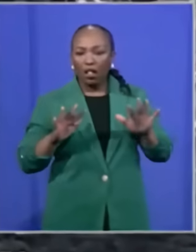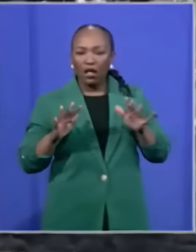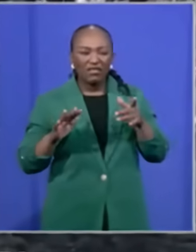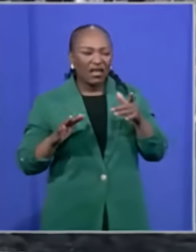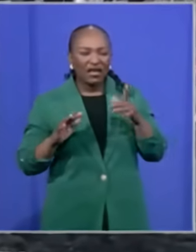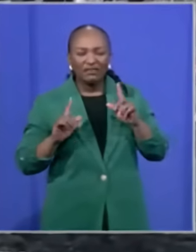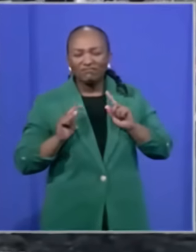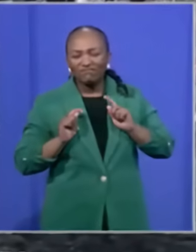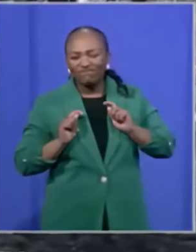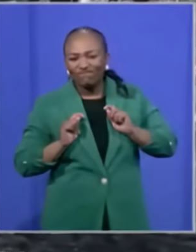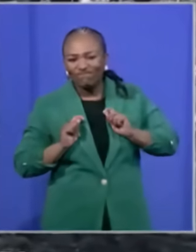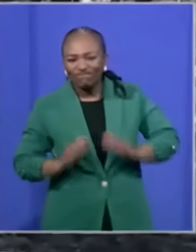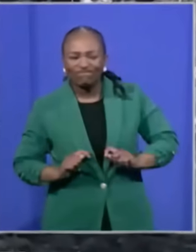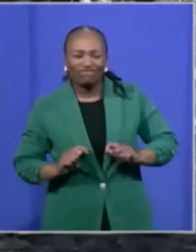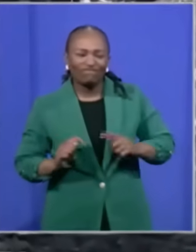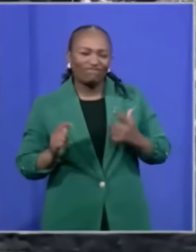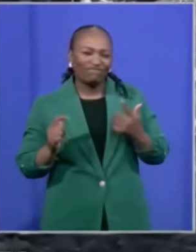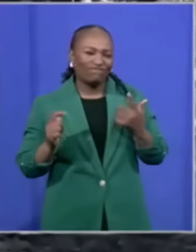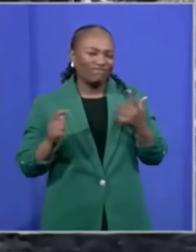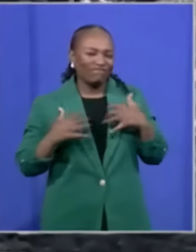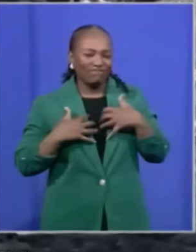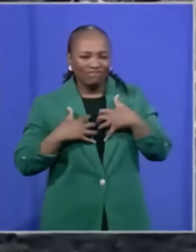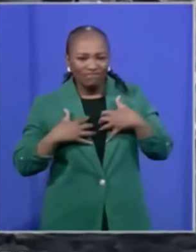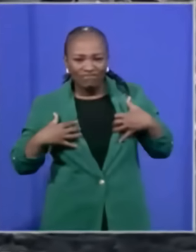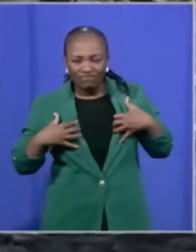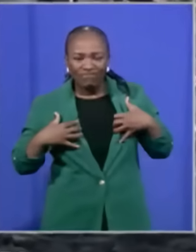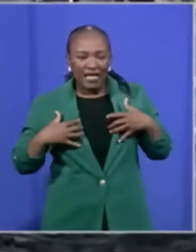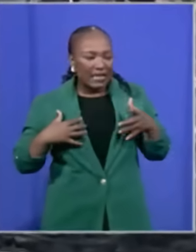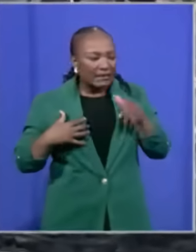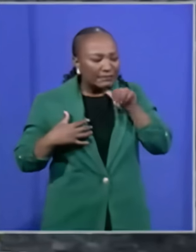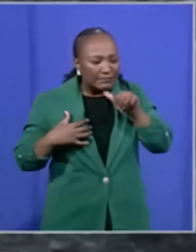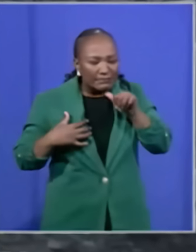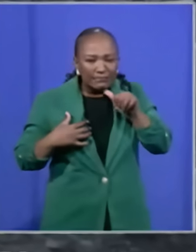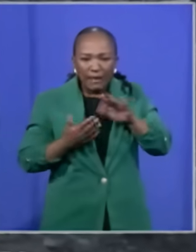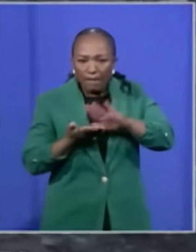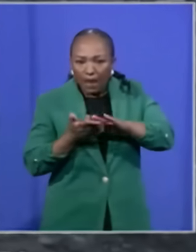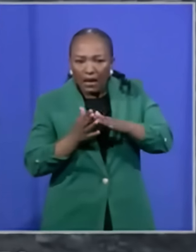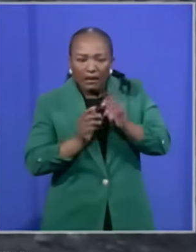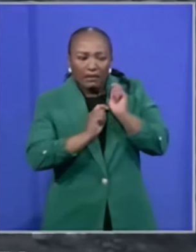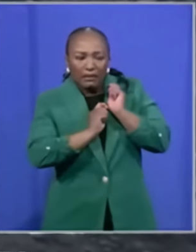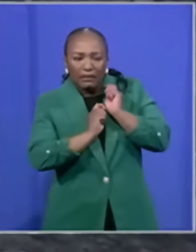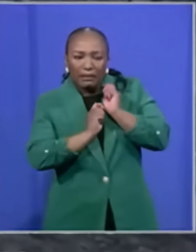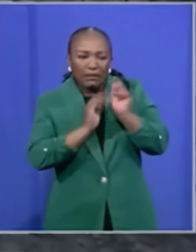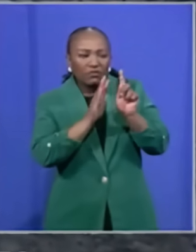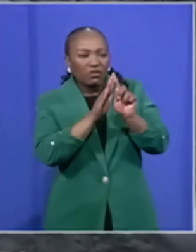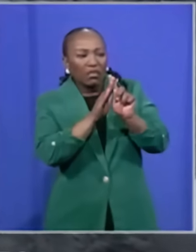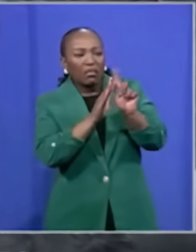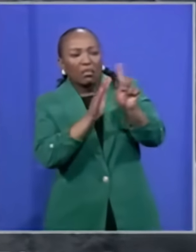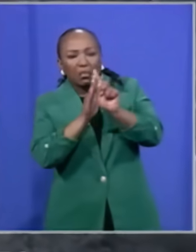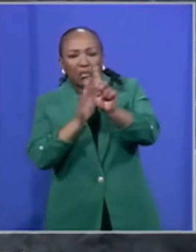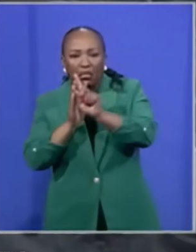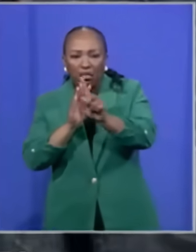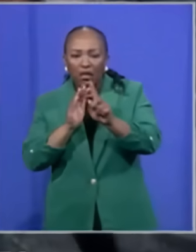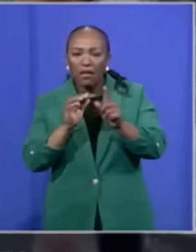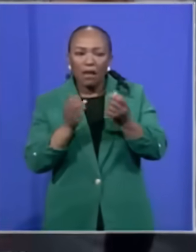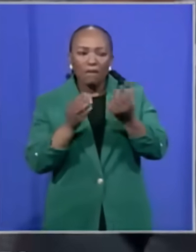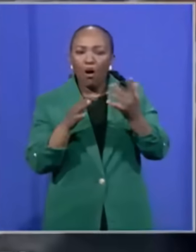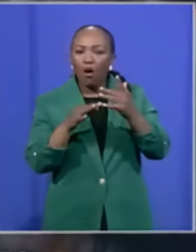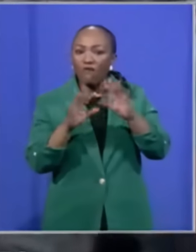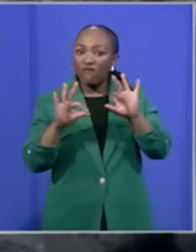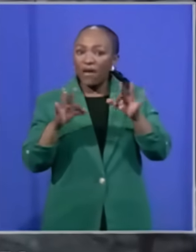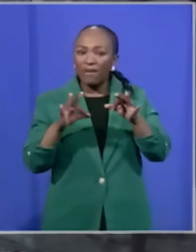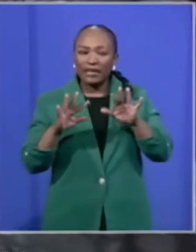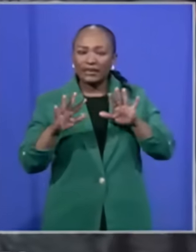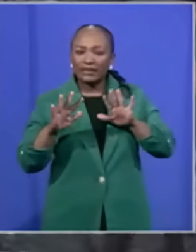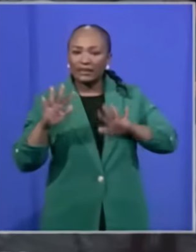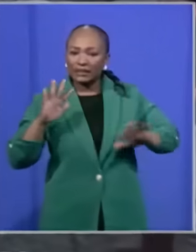and traumatized, would be forced to flee yet again, plunging families into even deeper peril.